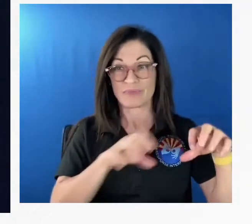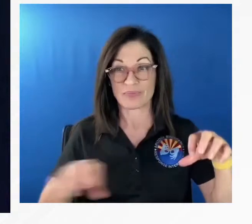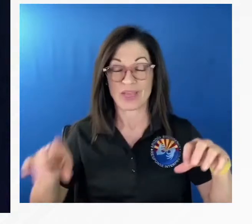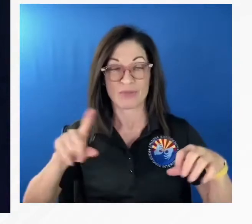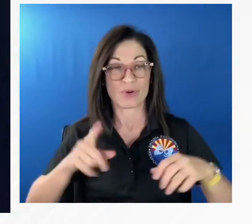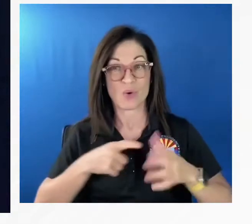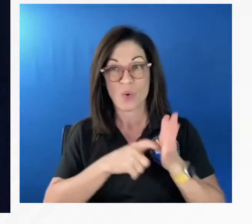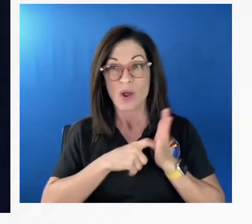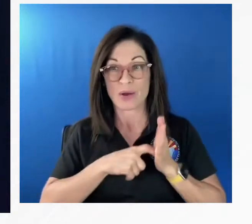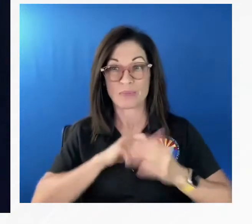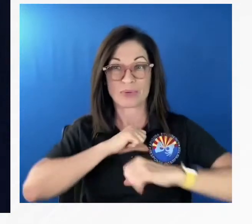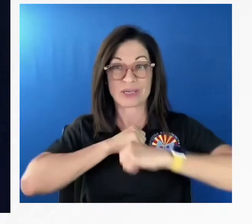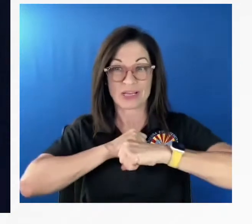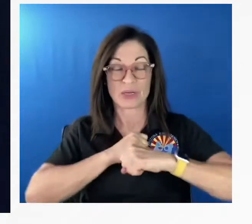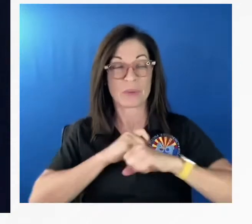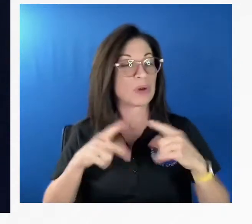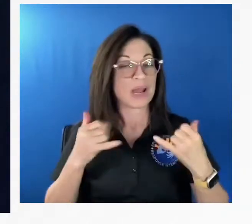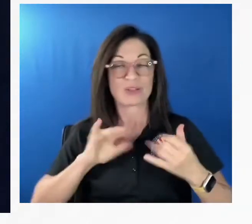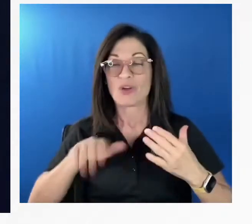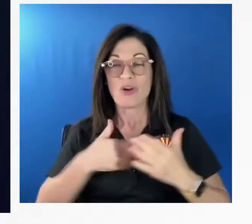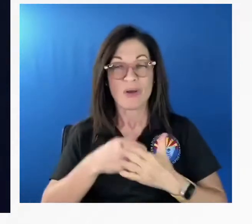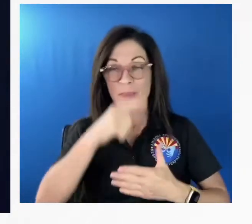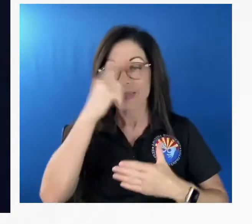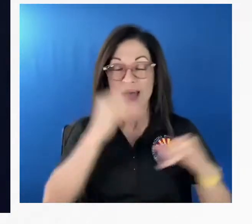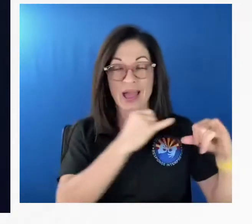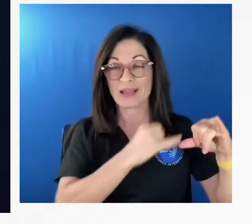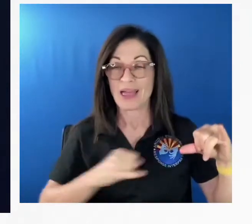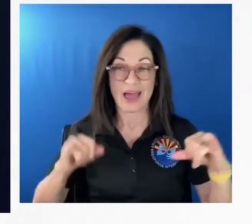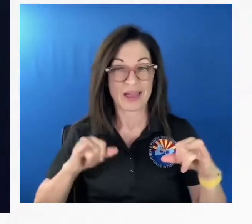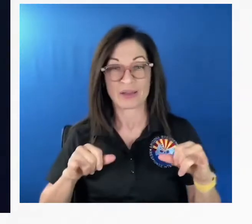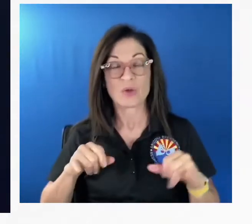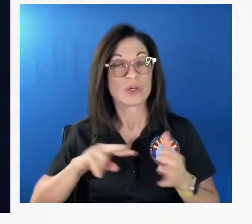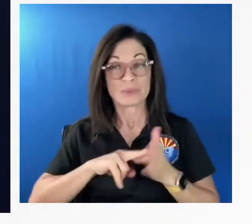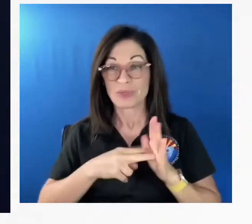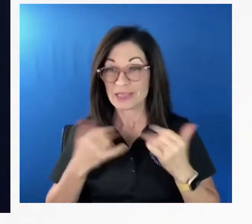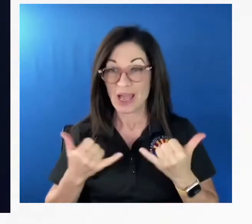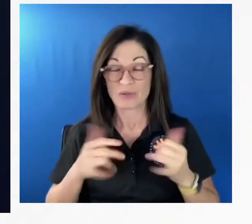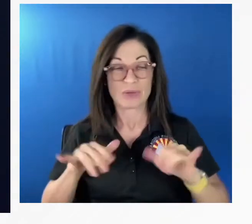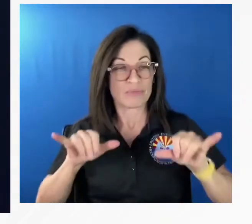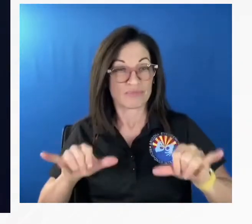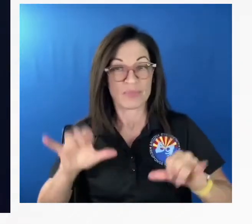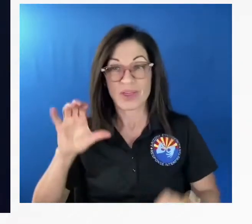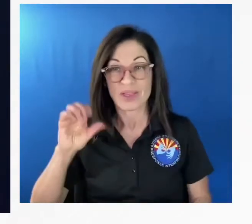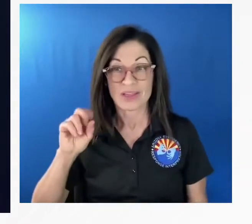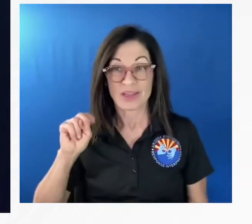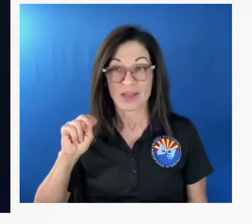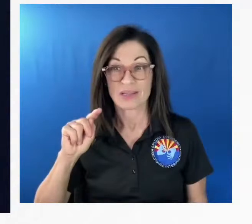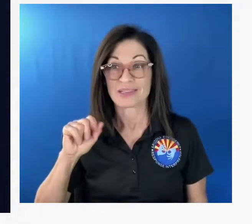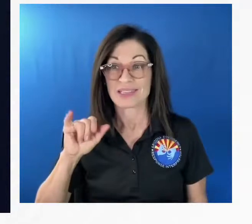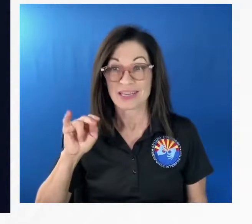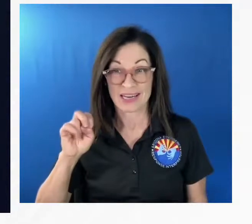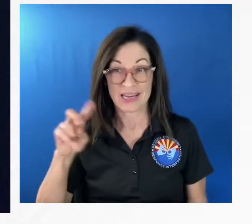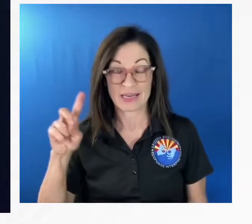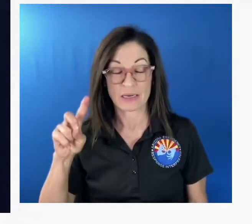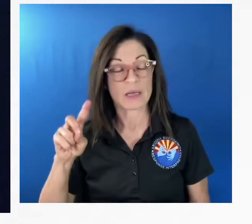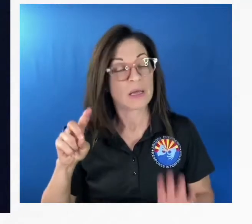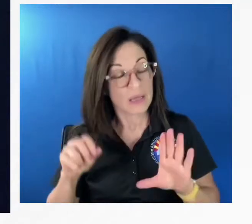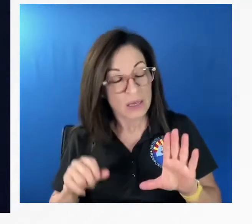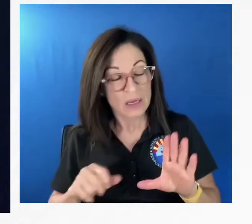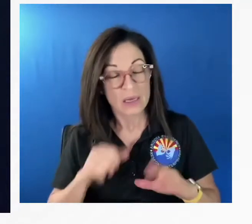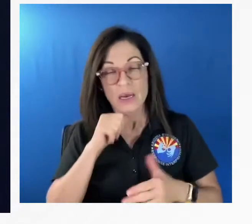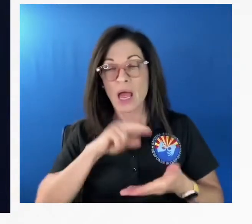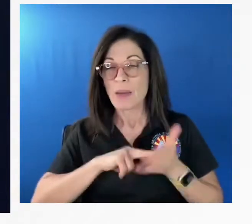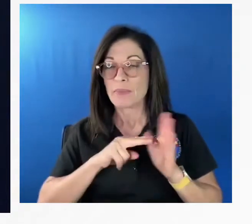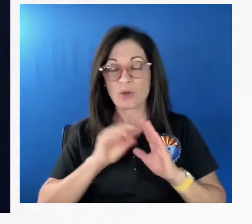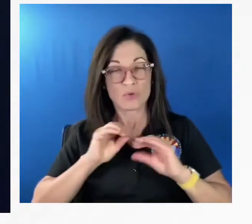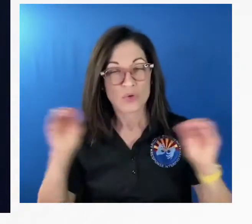all now black line, which means we're considering it contained. And it doesn't mean that it's impossible. It doesn't mean that the threat is gone